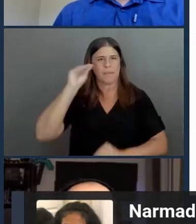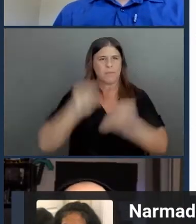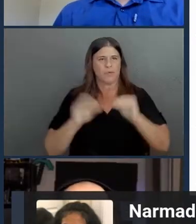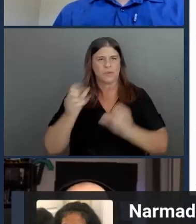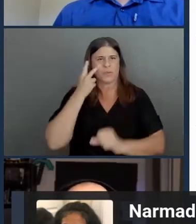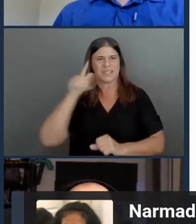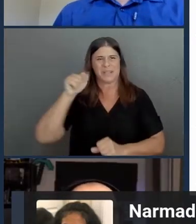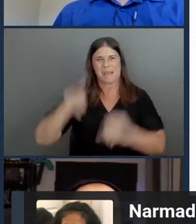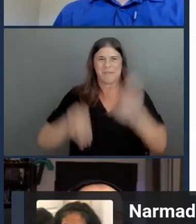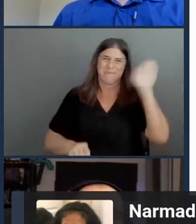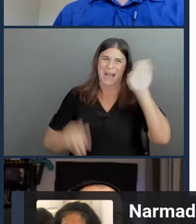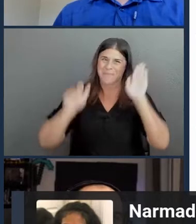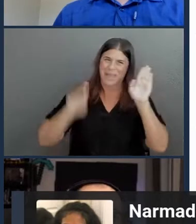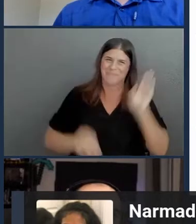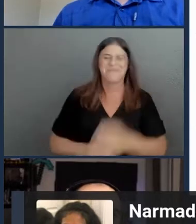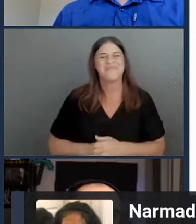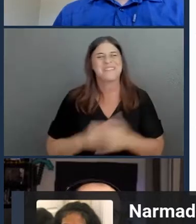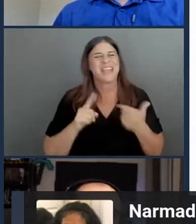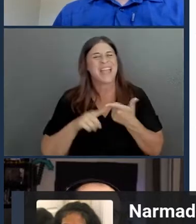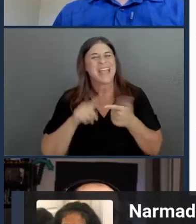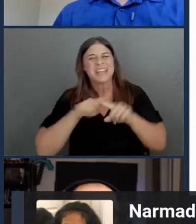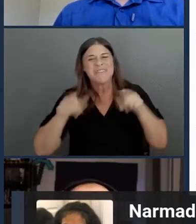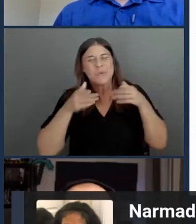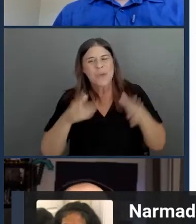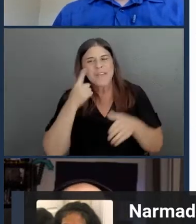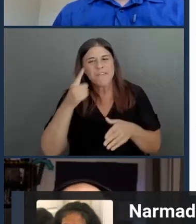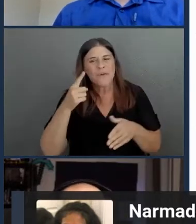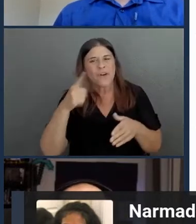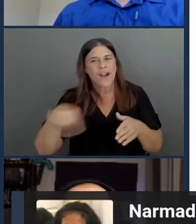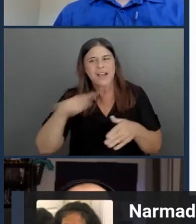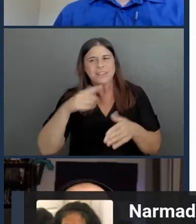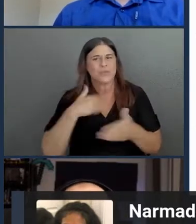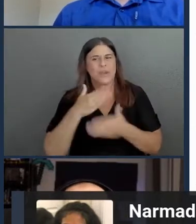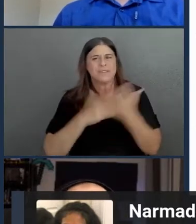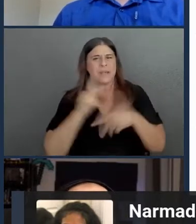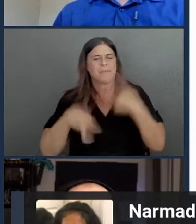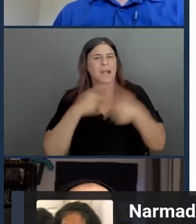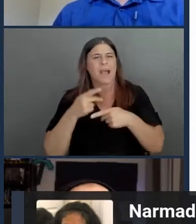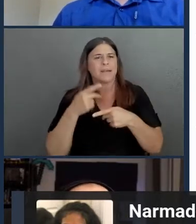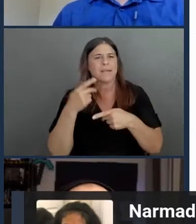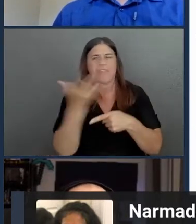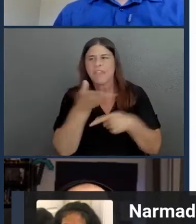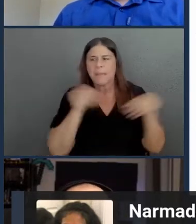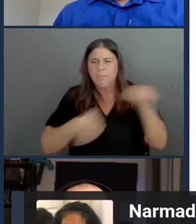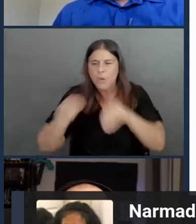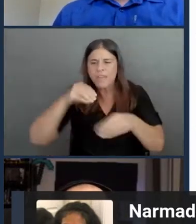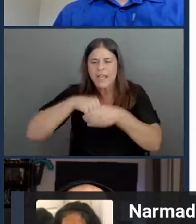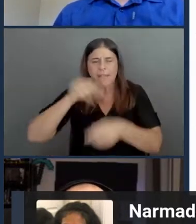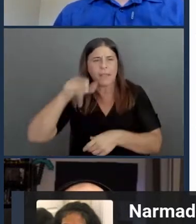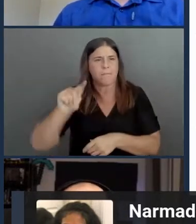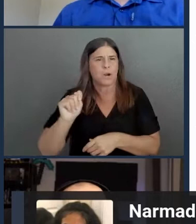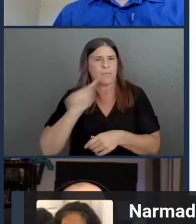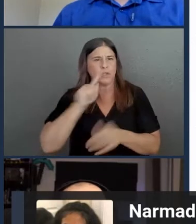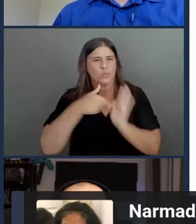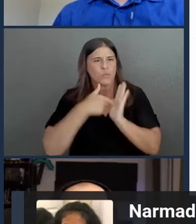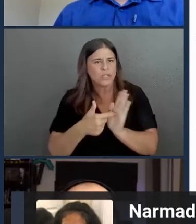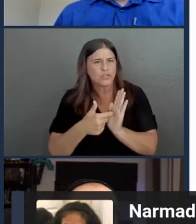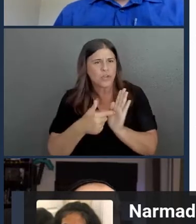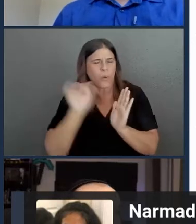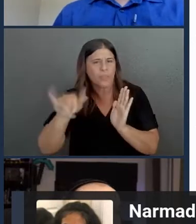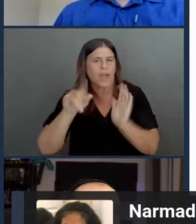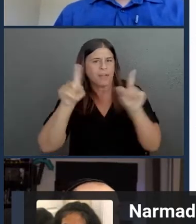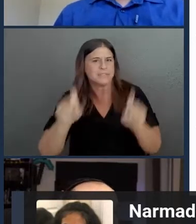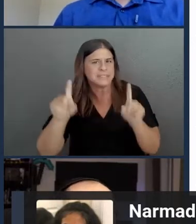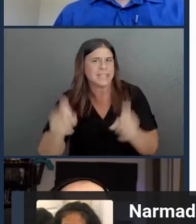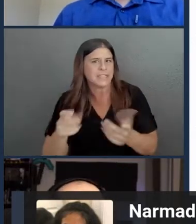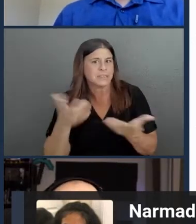Hi, Pam. Is there a way so we can have some sort of a moving element in an apartment that can kind of be dynamic to help